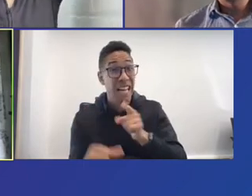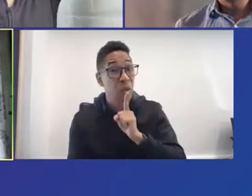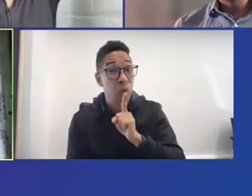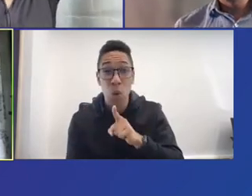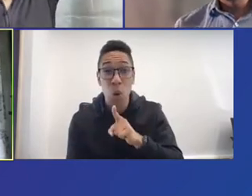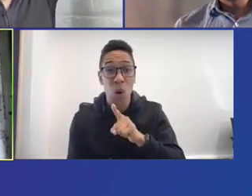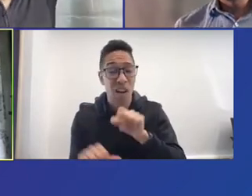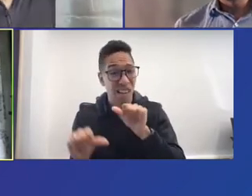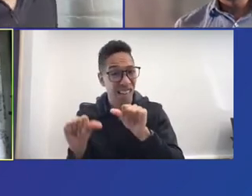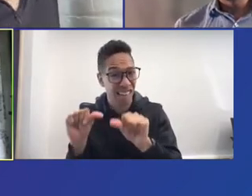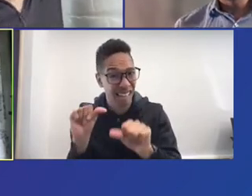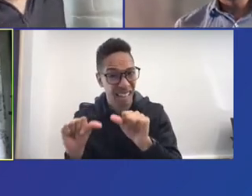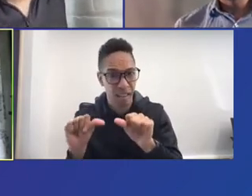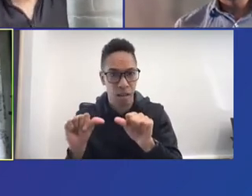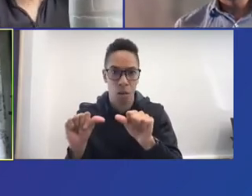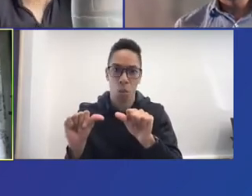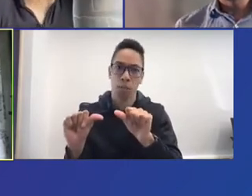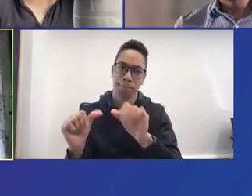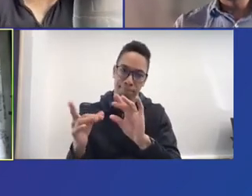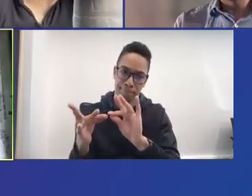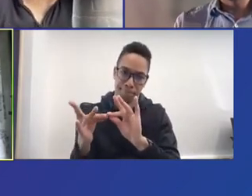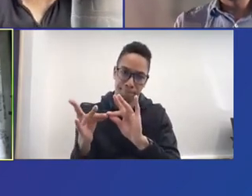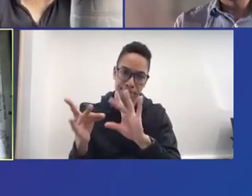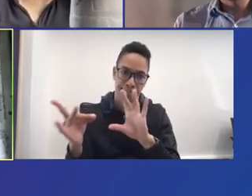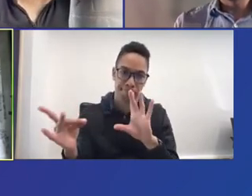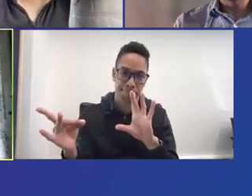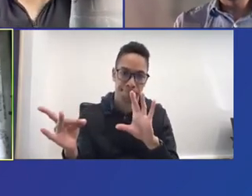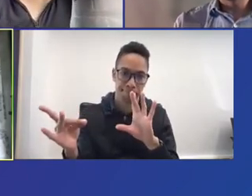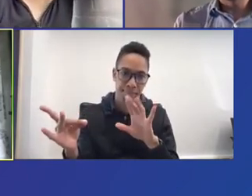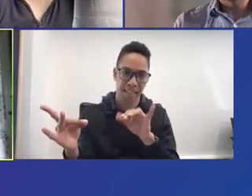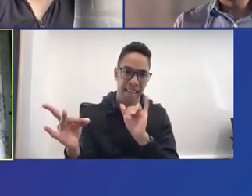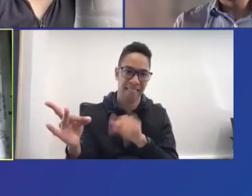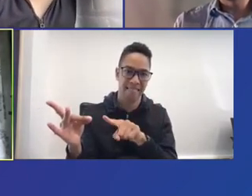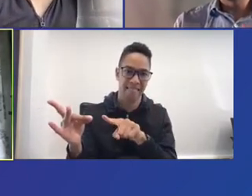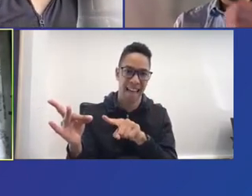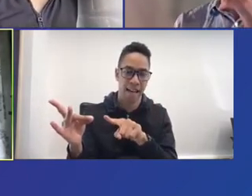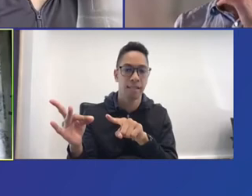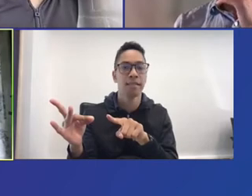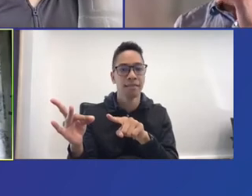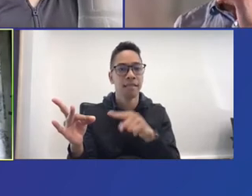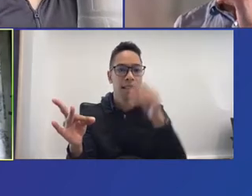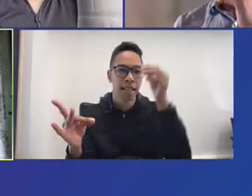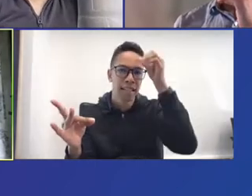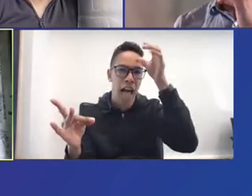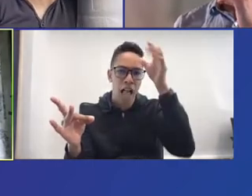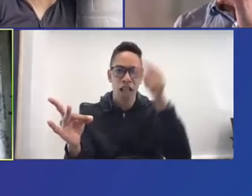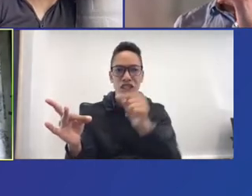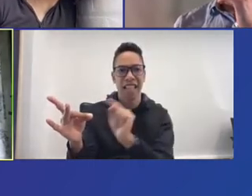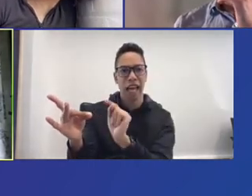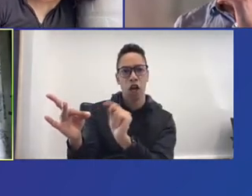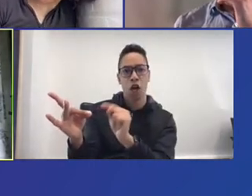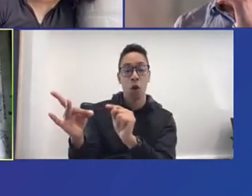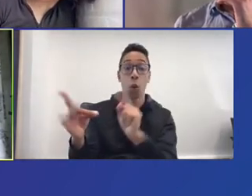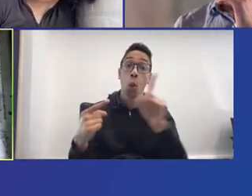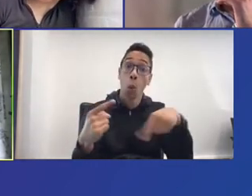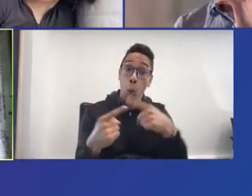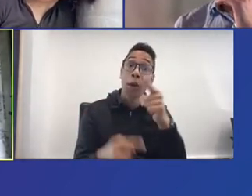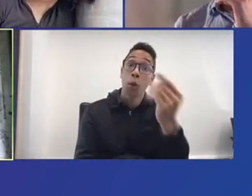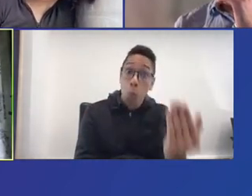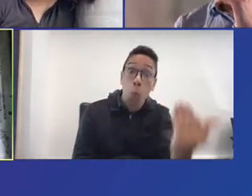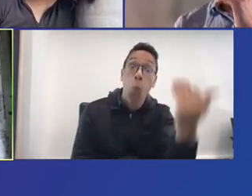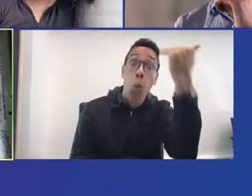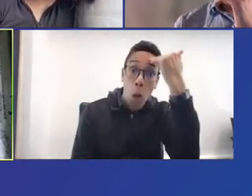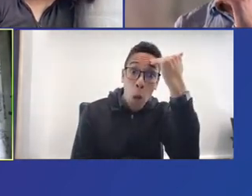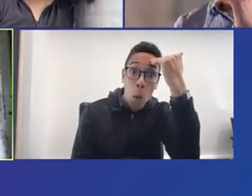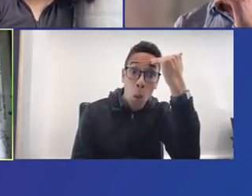that disconnect. That is the where the knowledge is, right? Once one knows that they